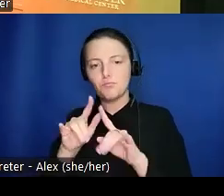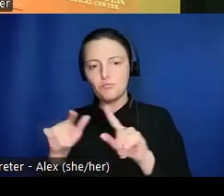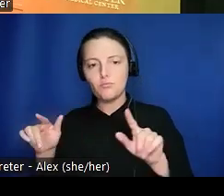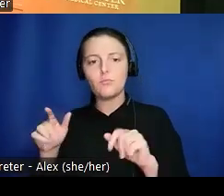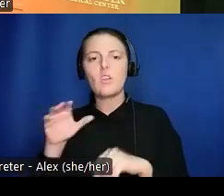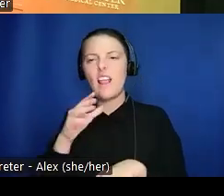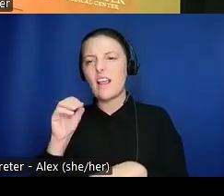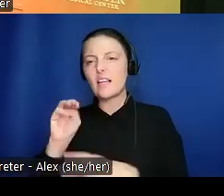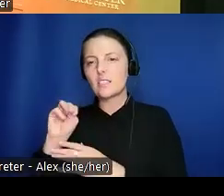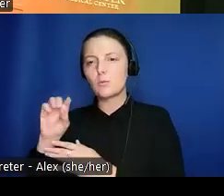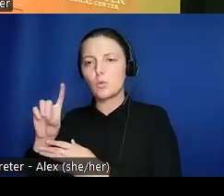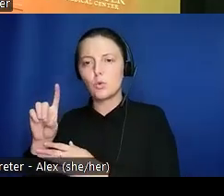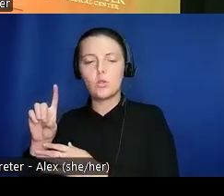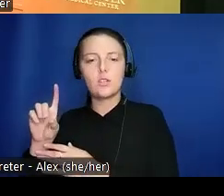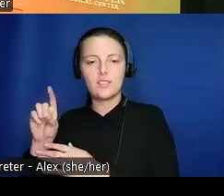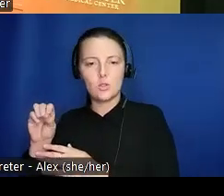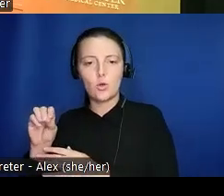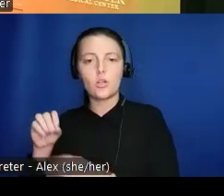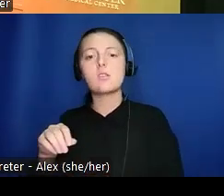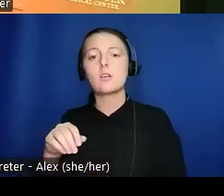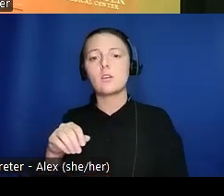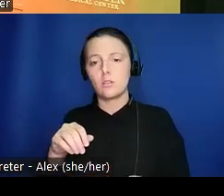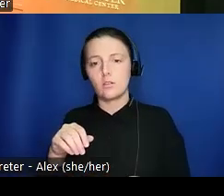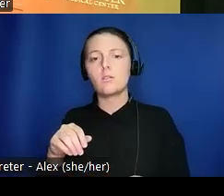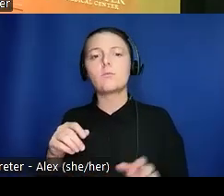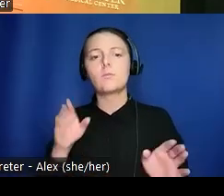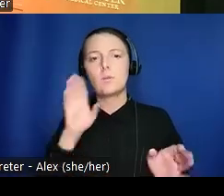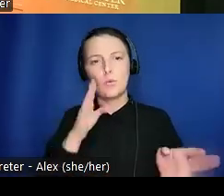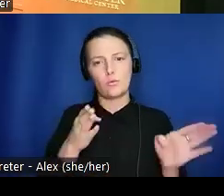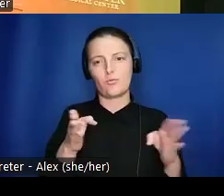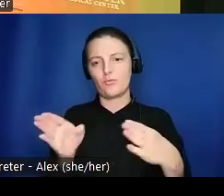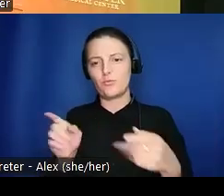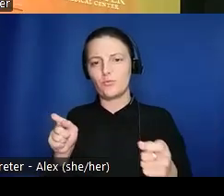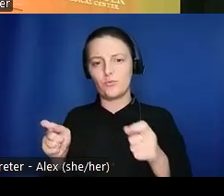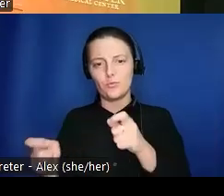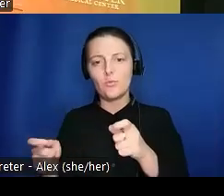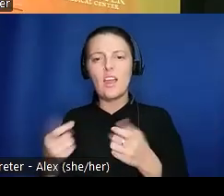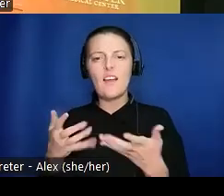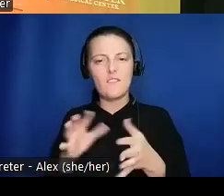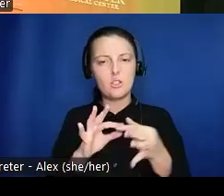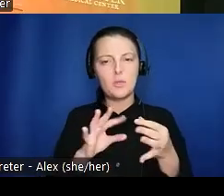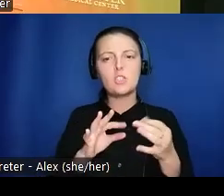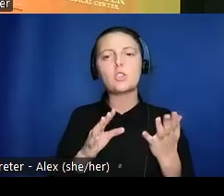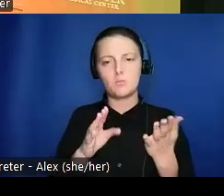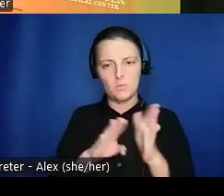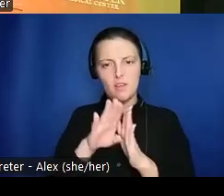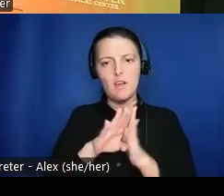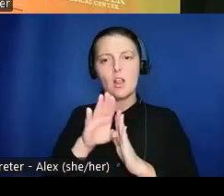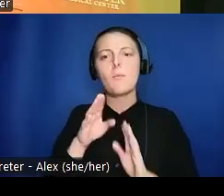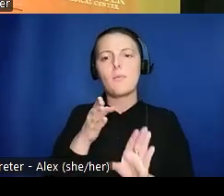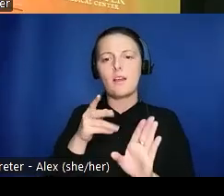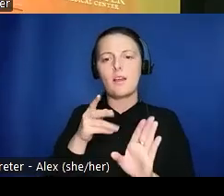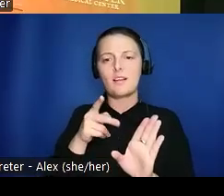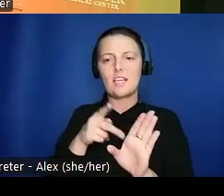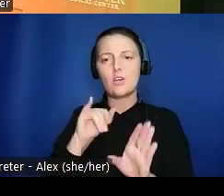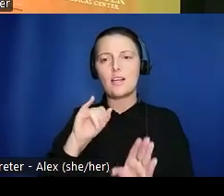unit. As I mentioned, we are looking to develop psychiatric ICU as well, and variety of others, and